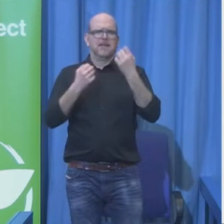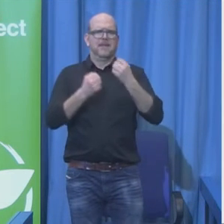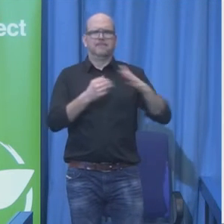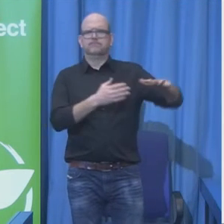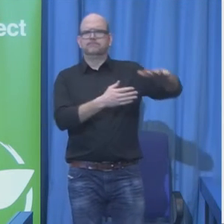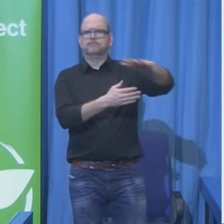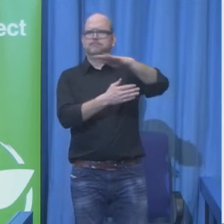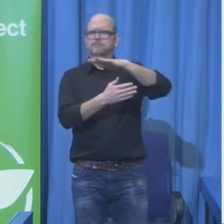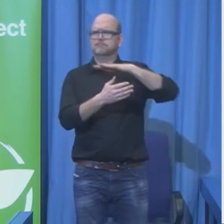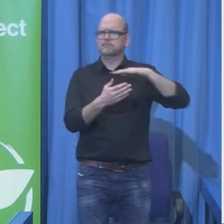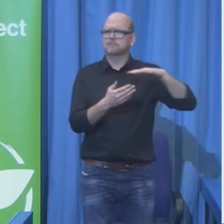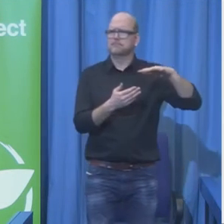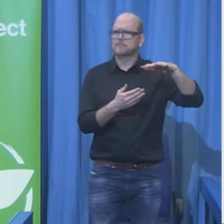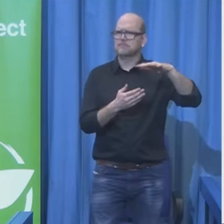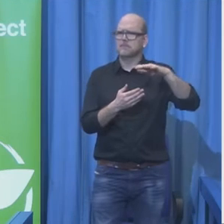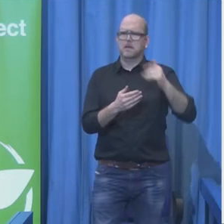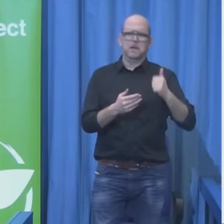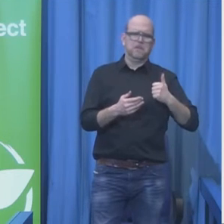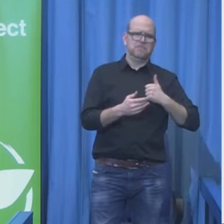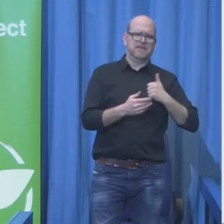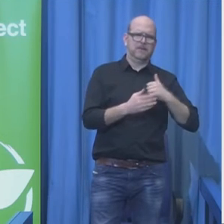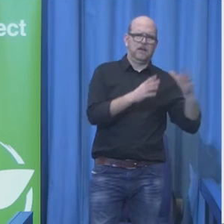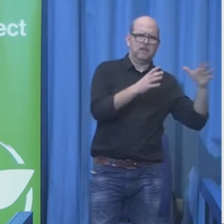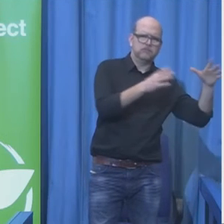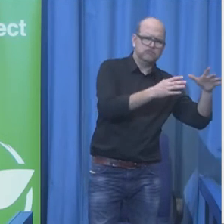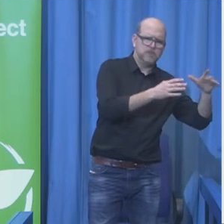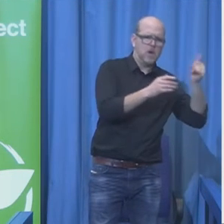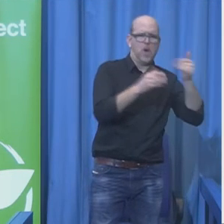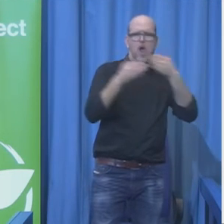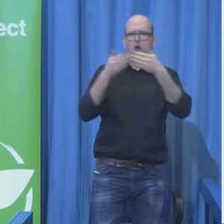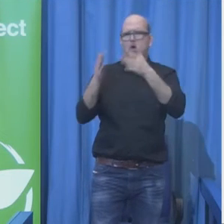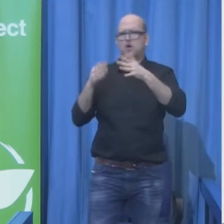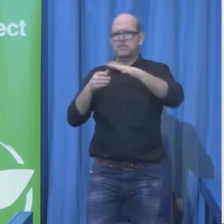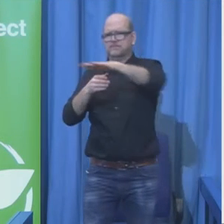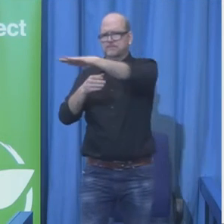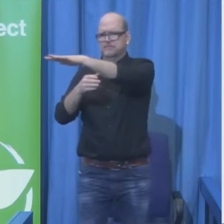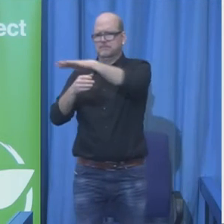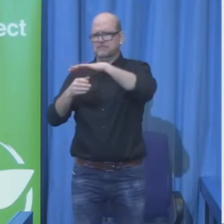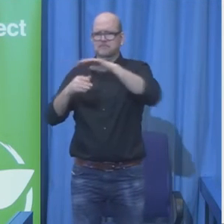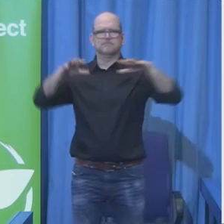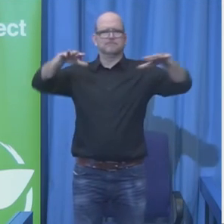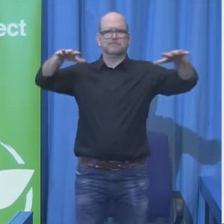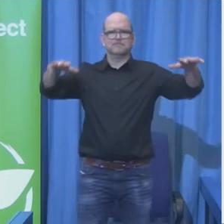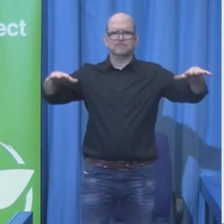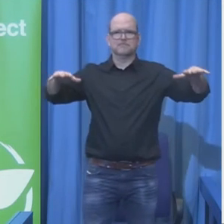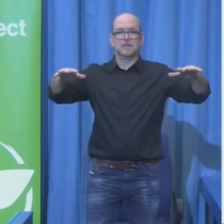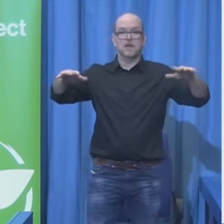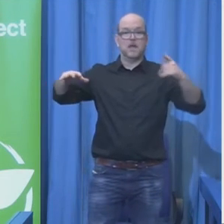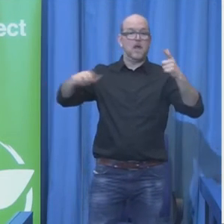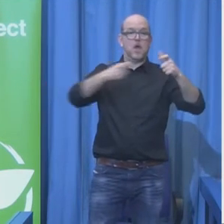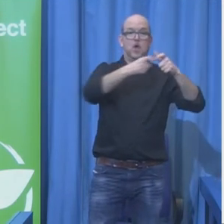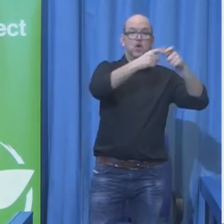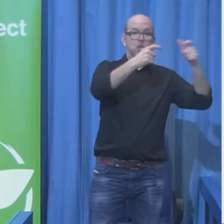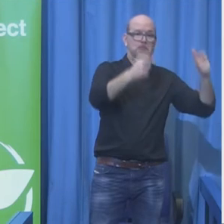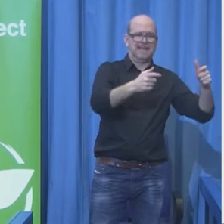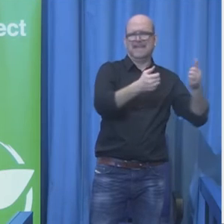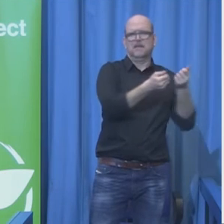in the private and the public sector companies or the public institution must hire a